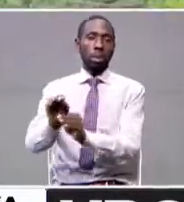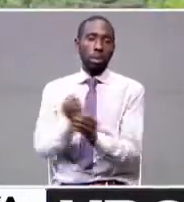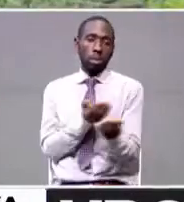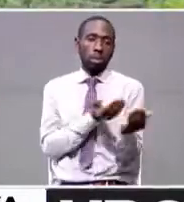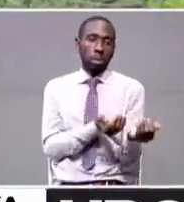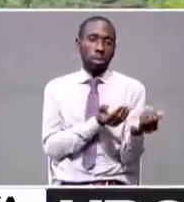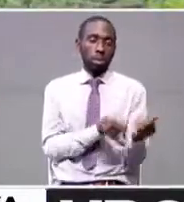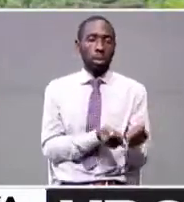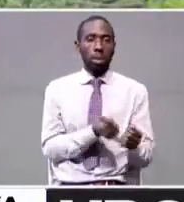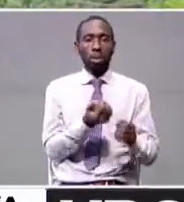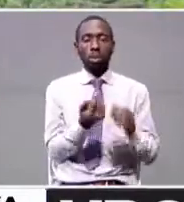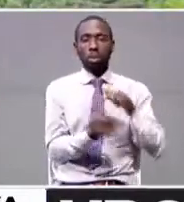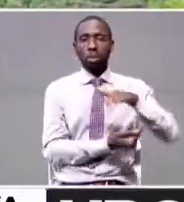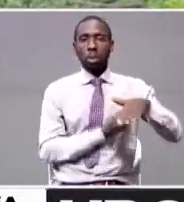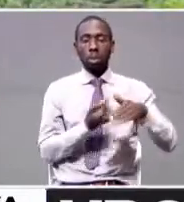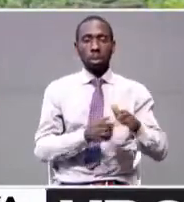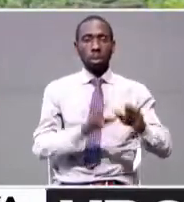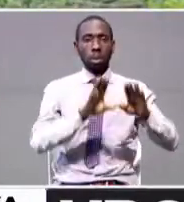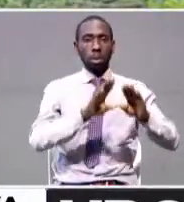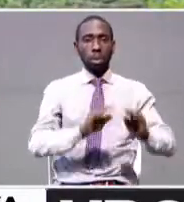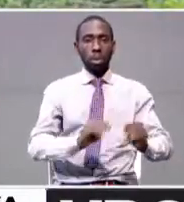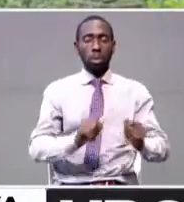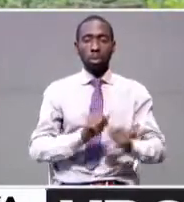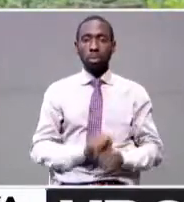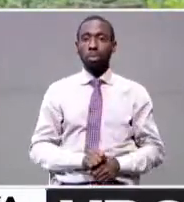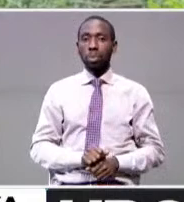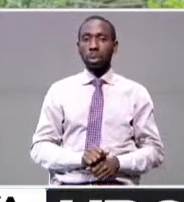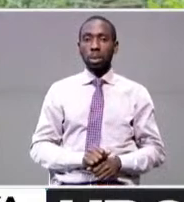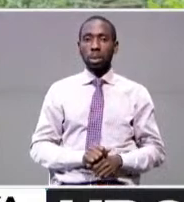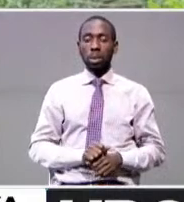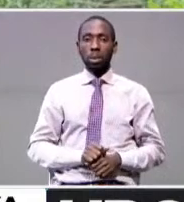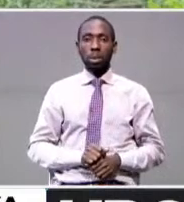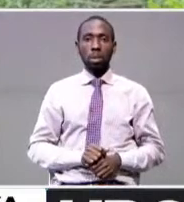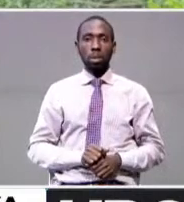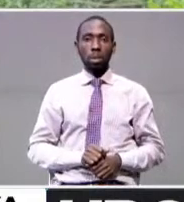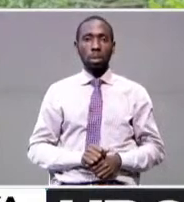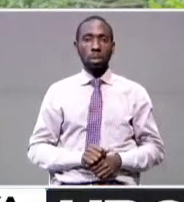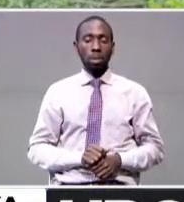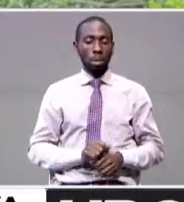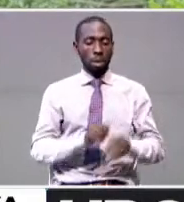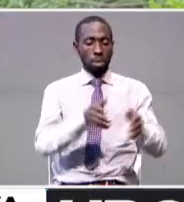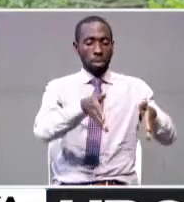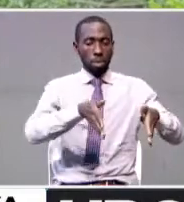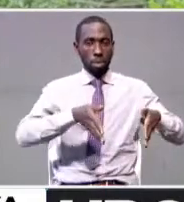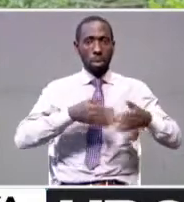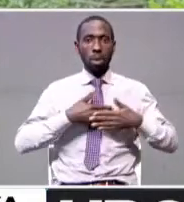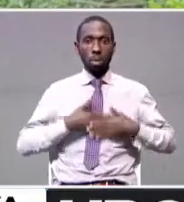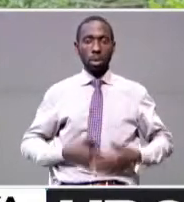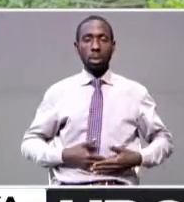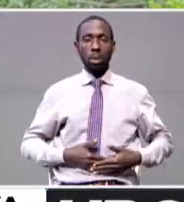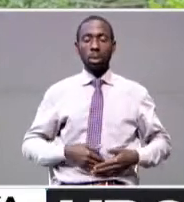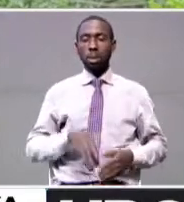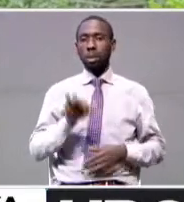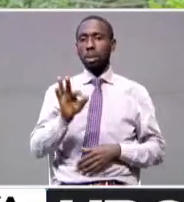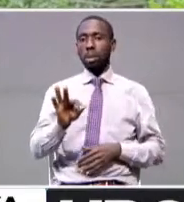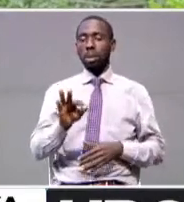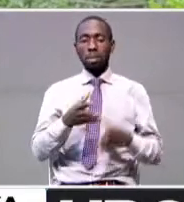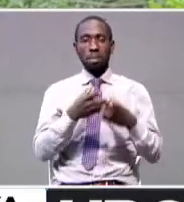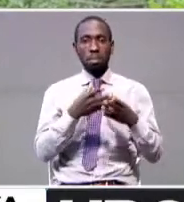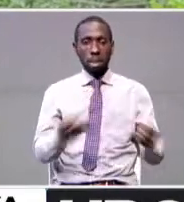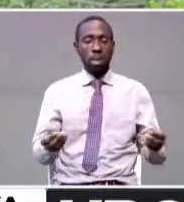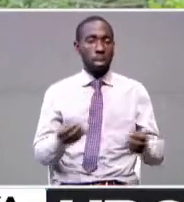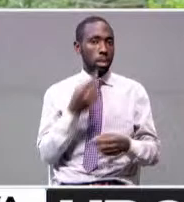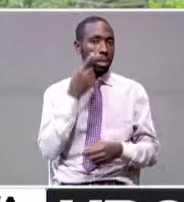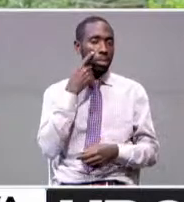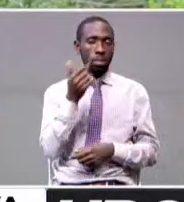nteeko. Three bodies are missing. We are still establishing the number of